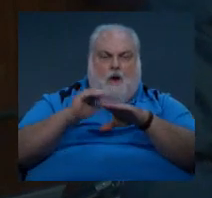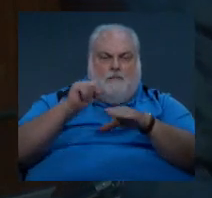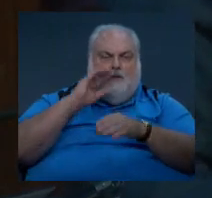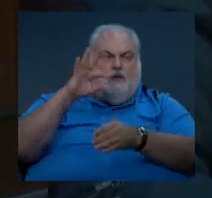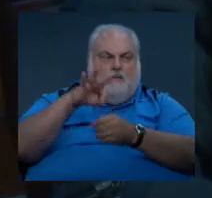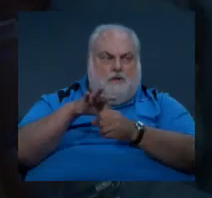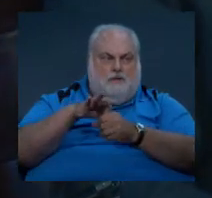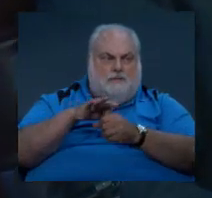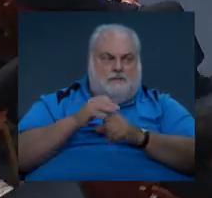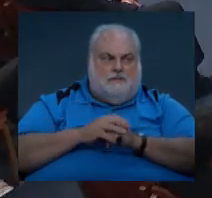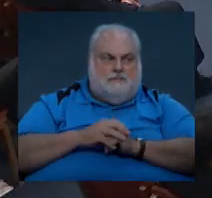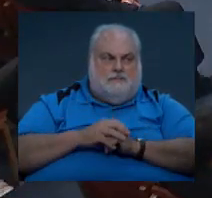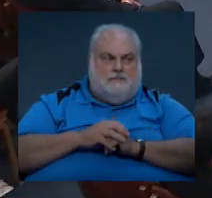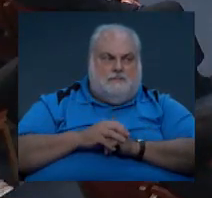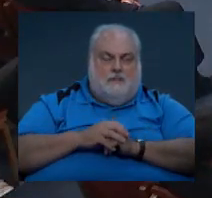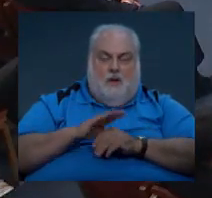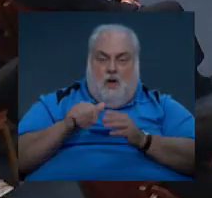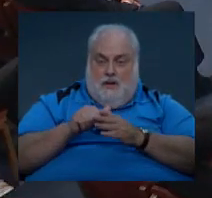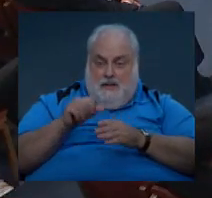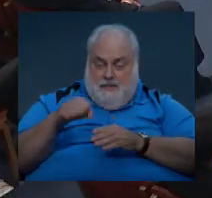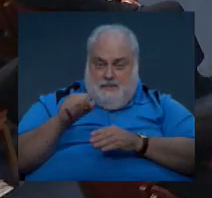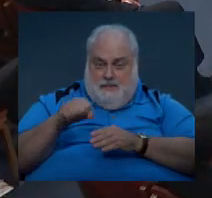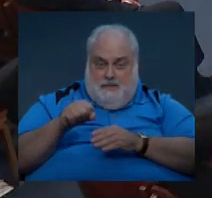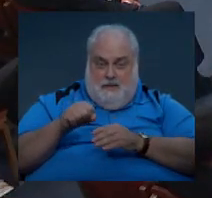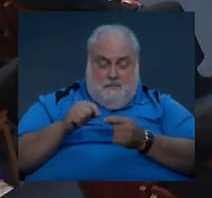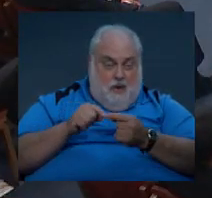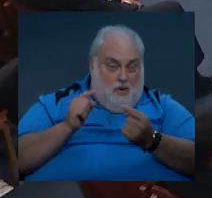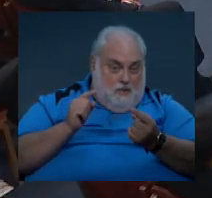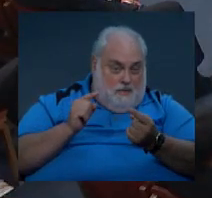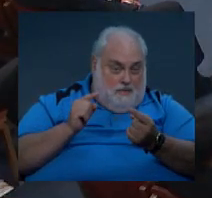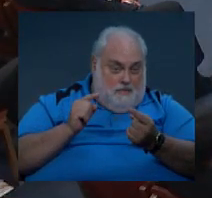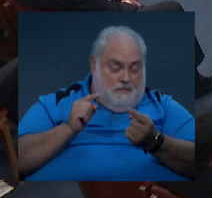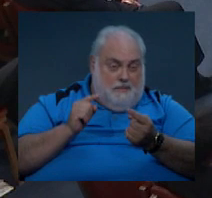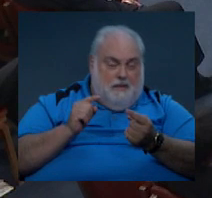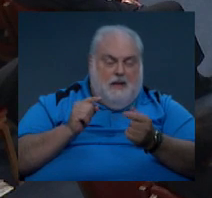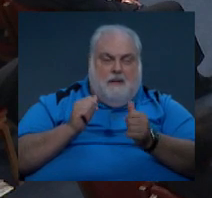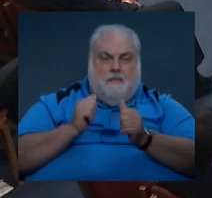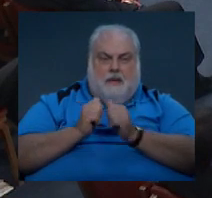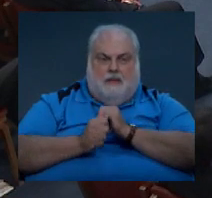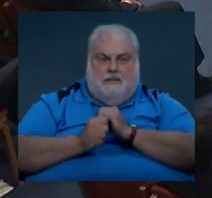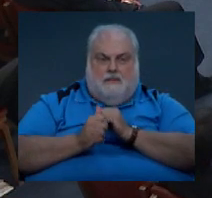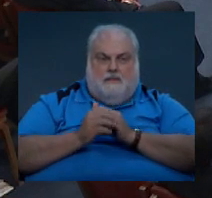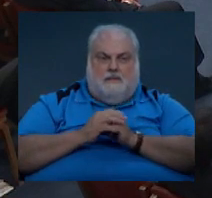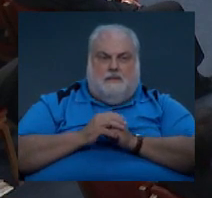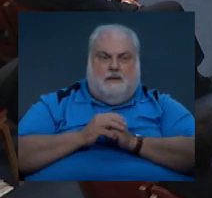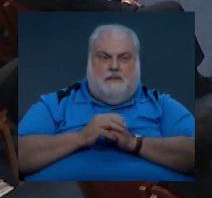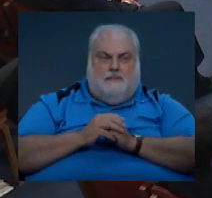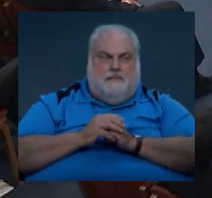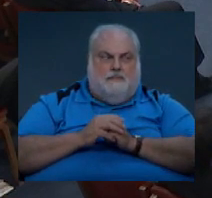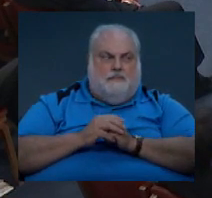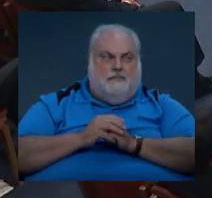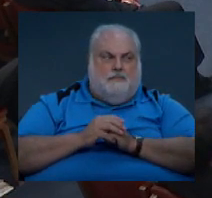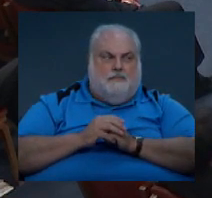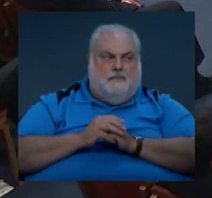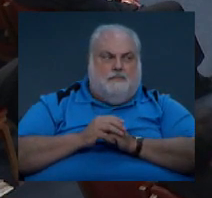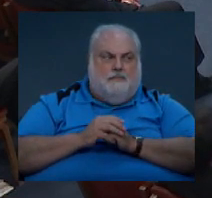There's a motion to call the question. All those in favor, please say aye. Aye. All those opposed, please say nay. Motion passes.